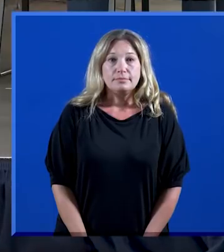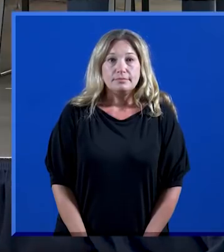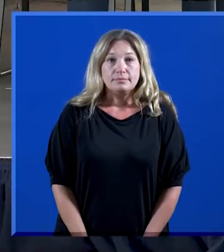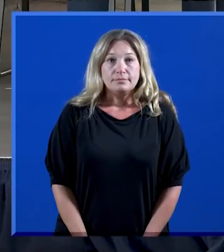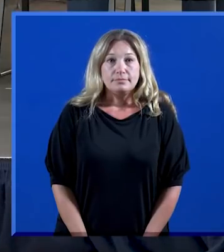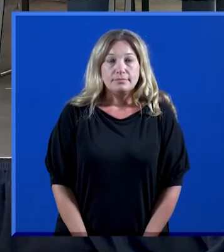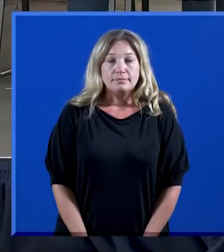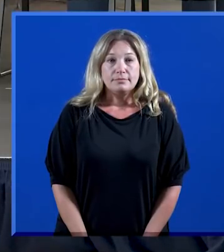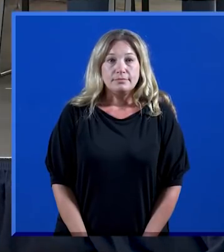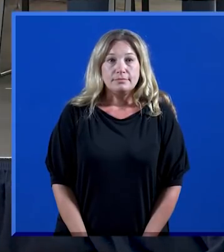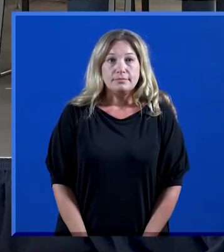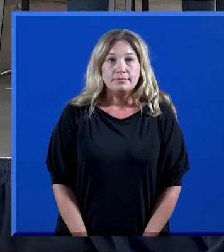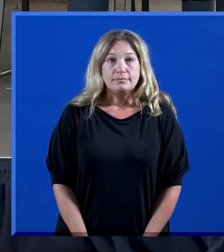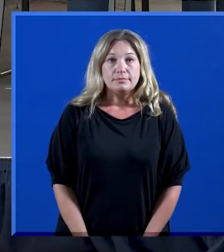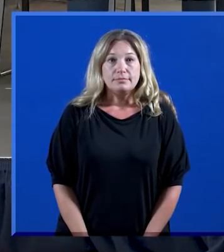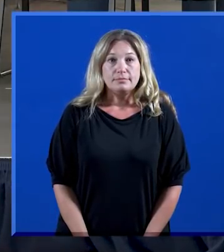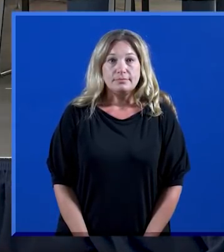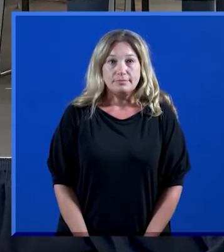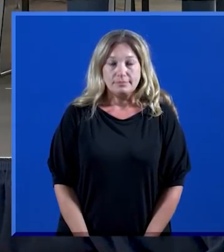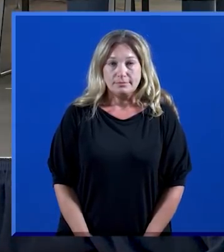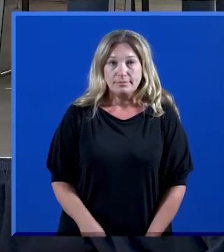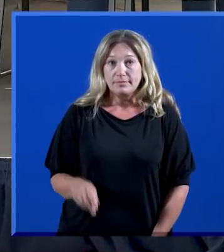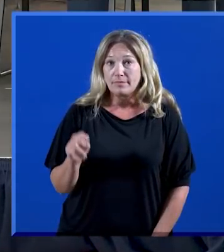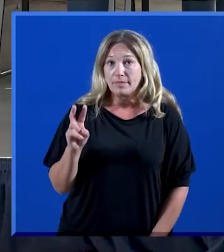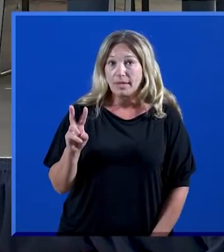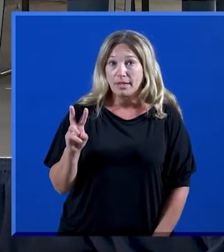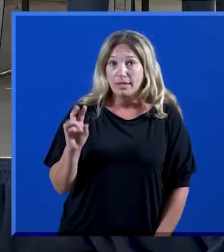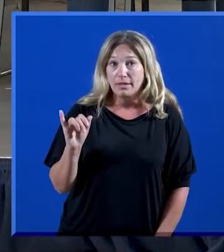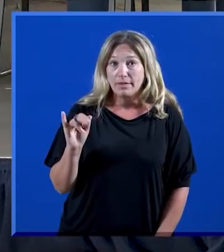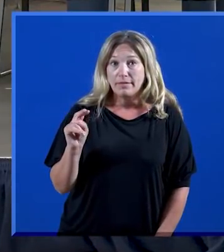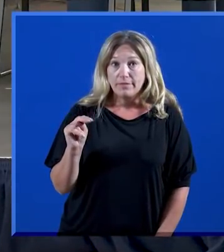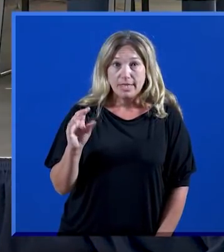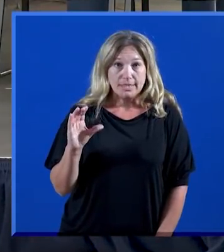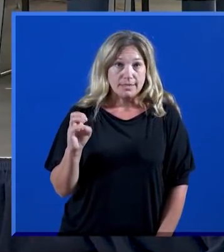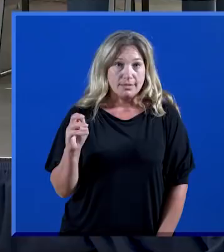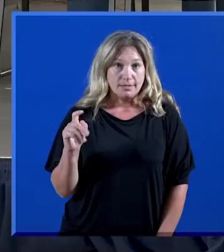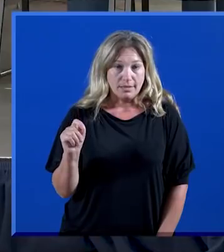Vincent Marquez.